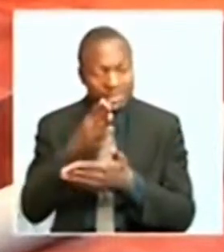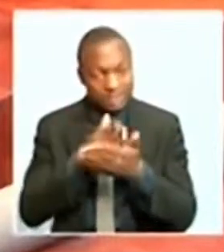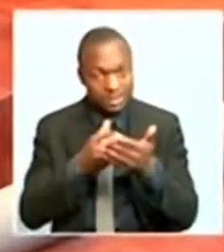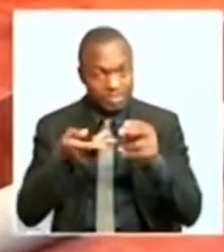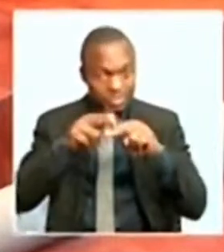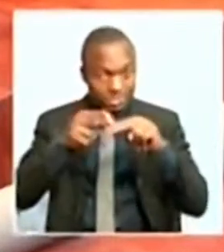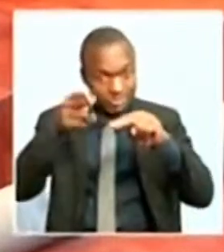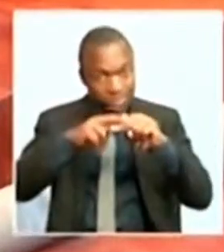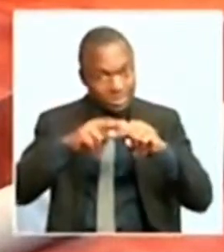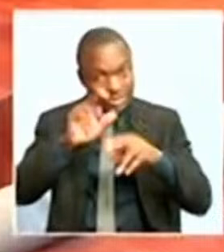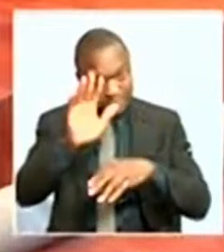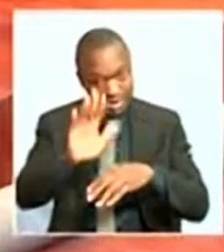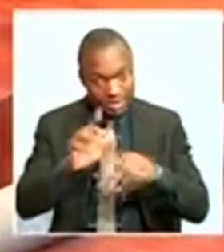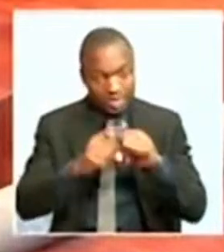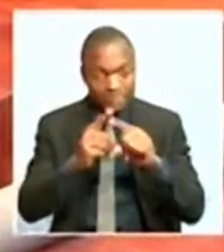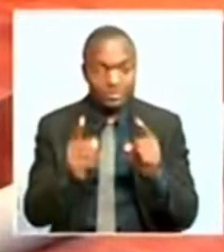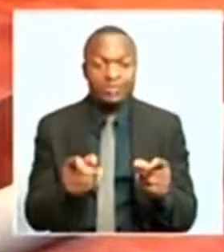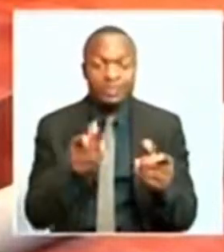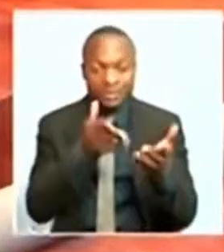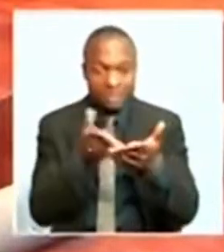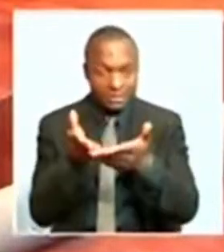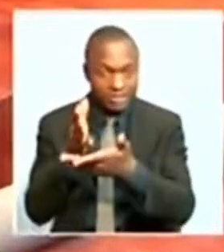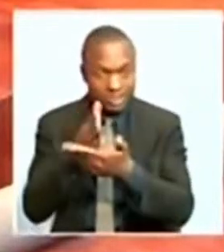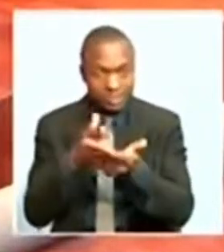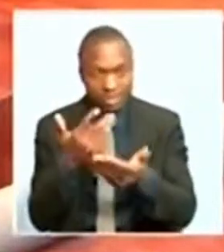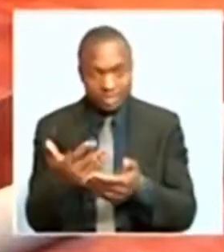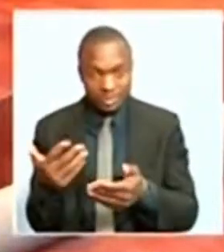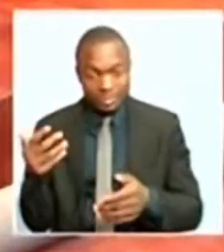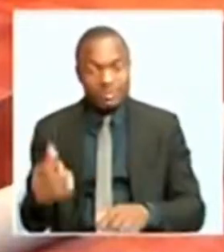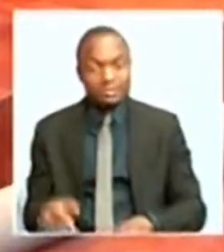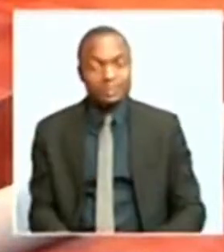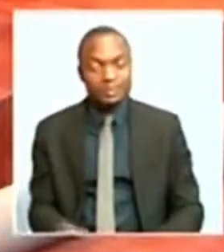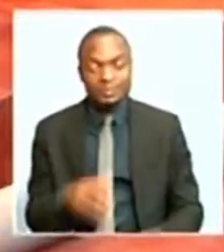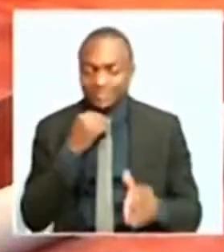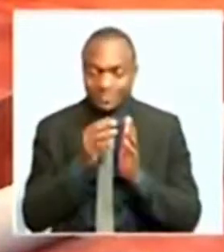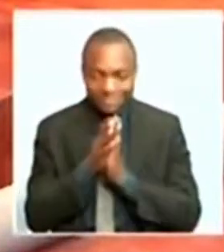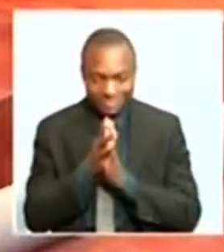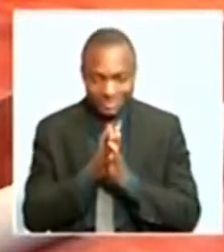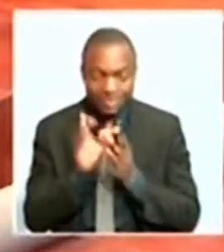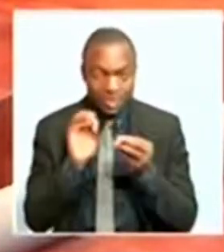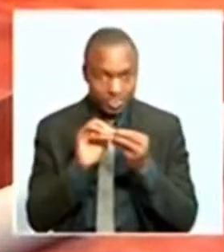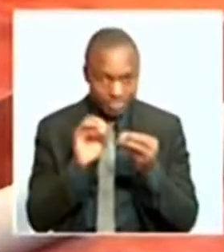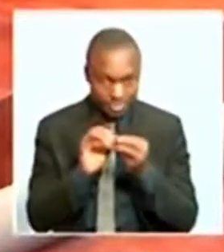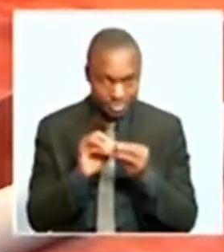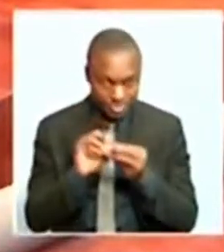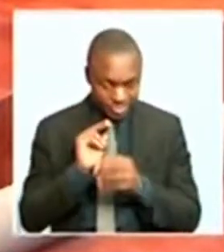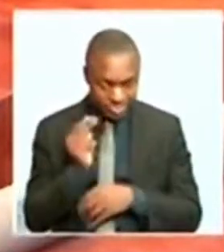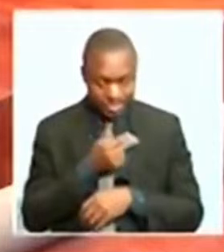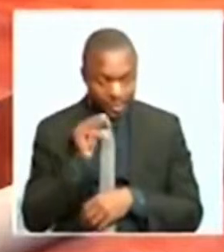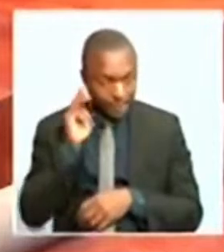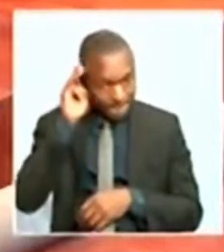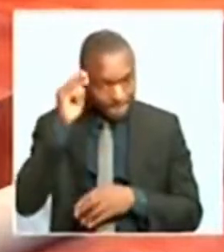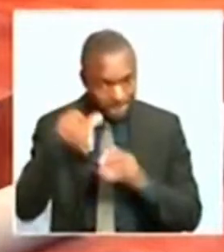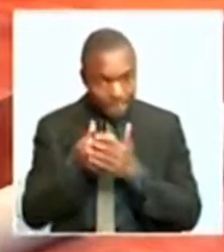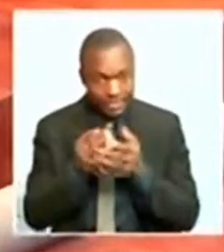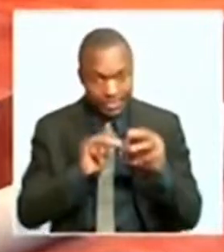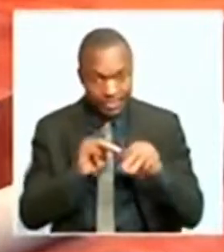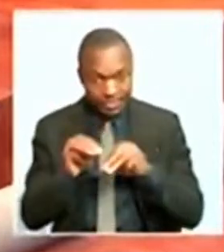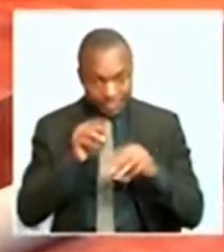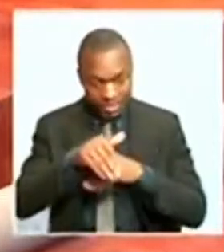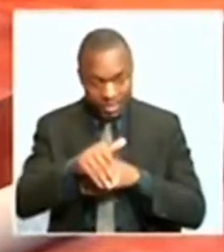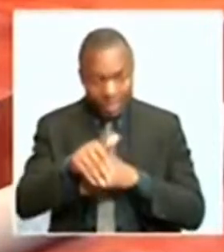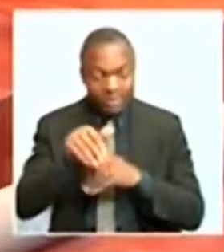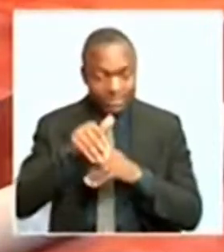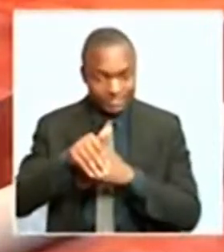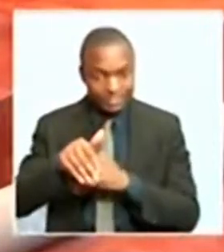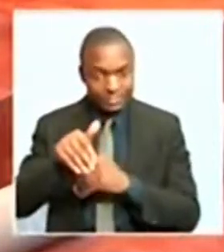But of late, I think this is something that we've taken keen interest as a ministry in how we actually manage these subscriptions, and I